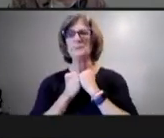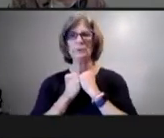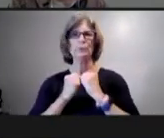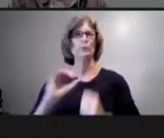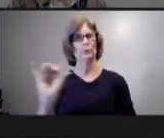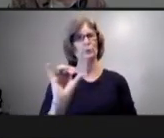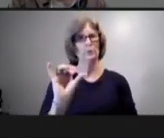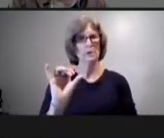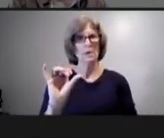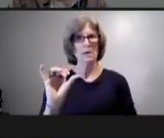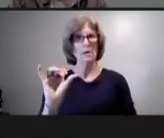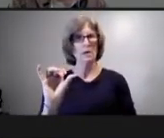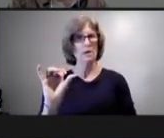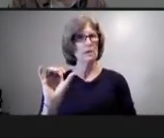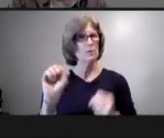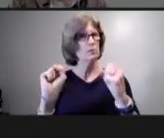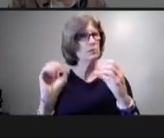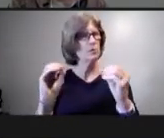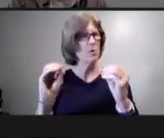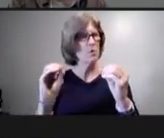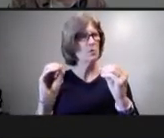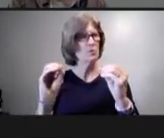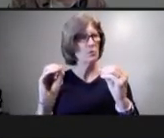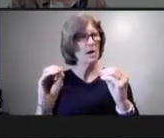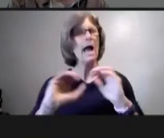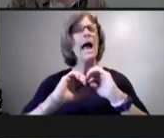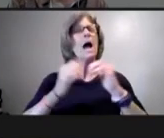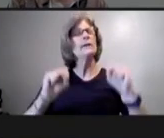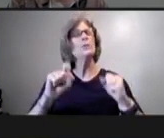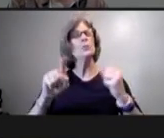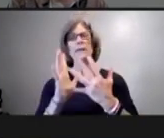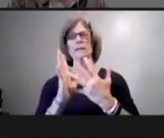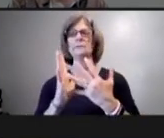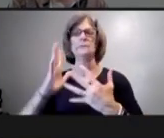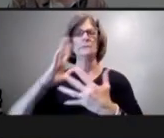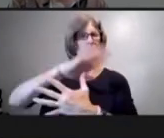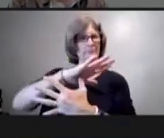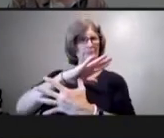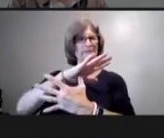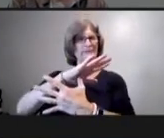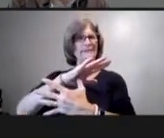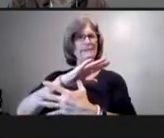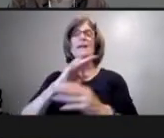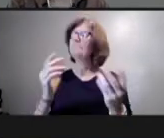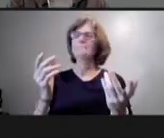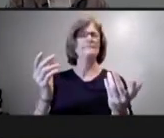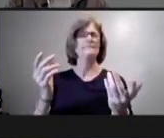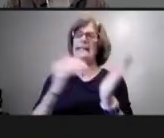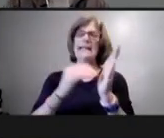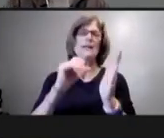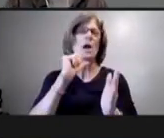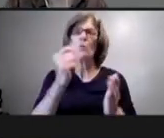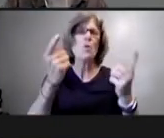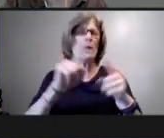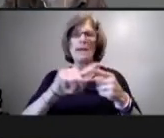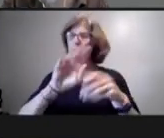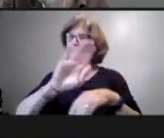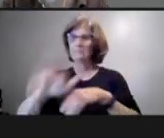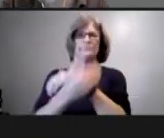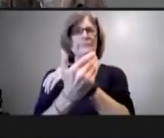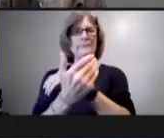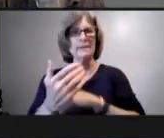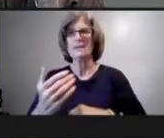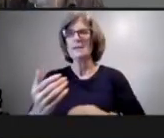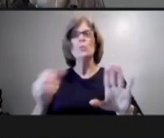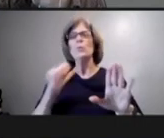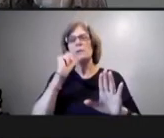to prioritize to the extent that we can pragmatically? It's not an overnight solution. There's not enough resources to fix